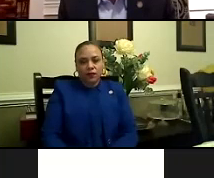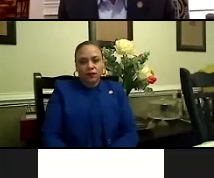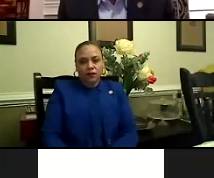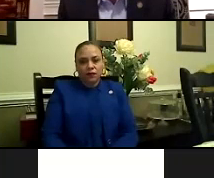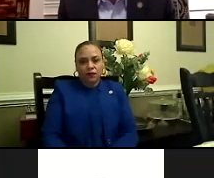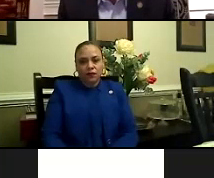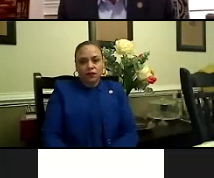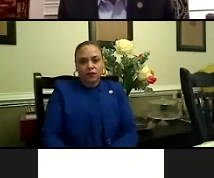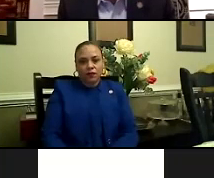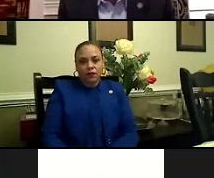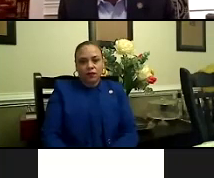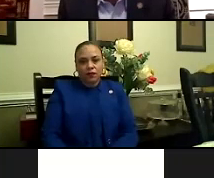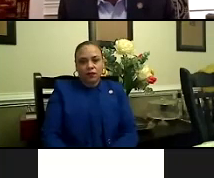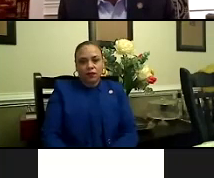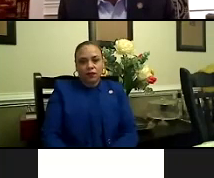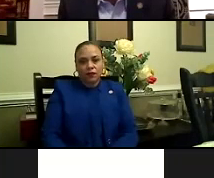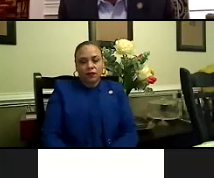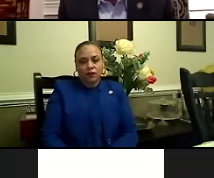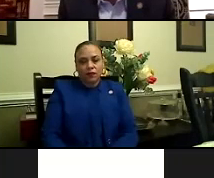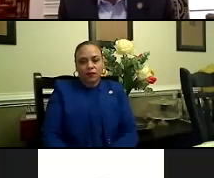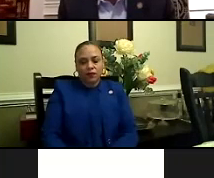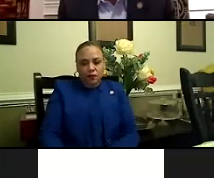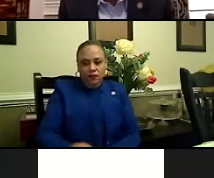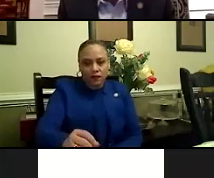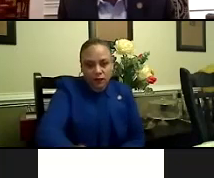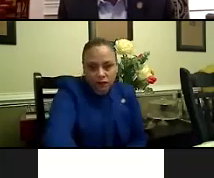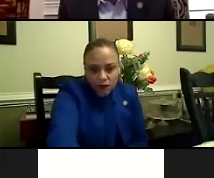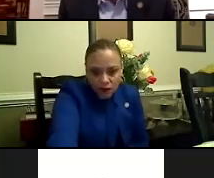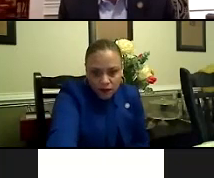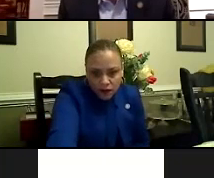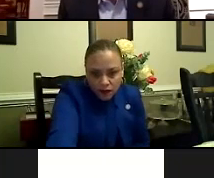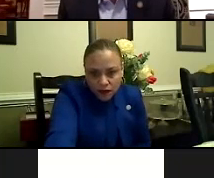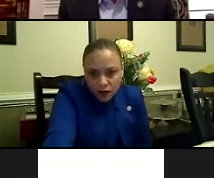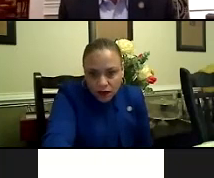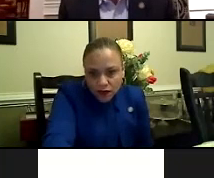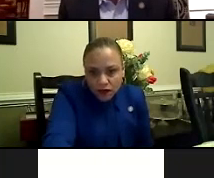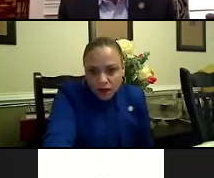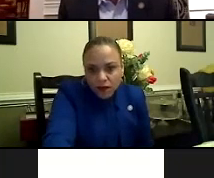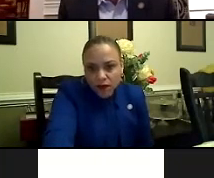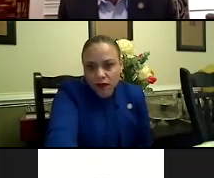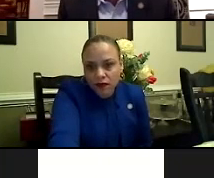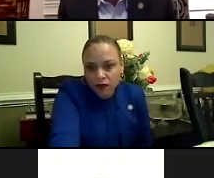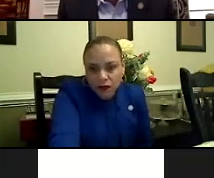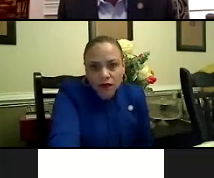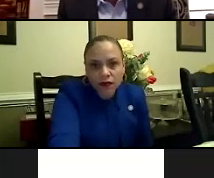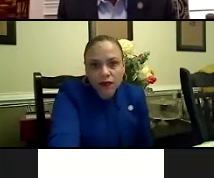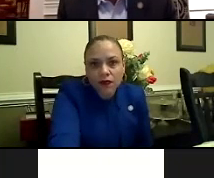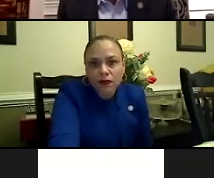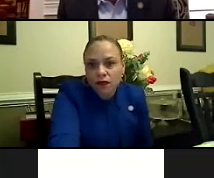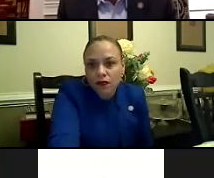are having more deaths. And that's very, very bothersome to all of us. Today, we